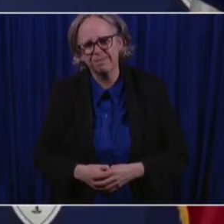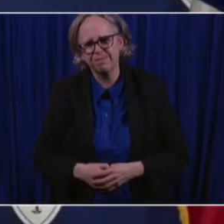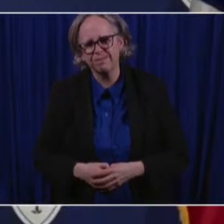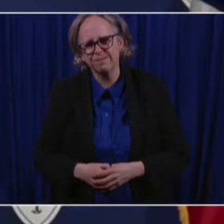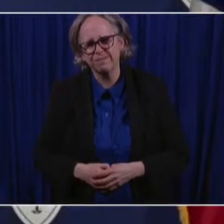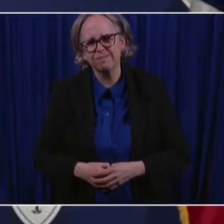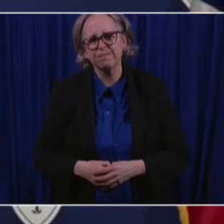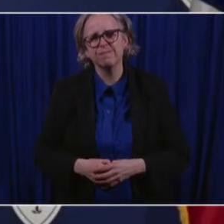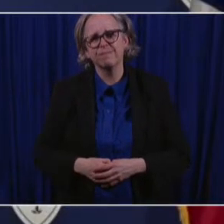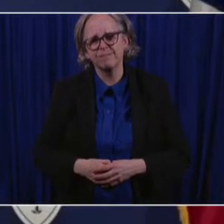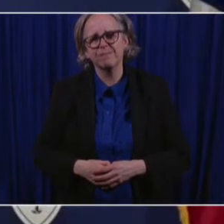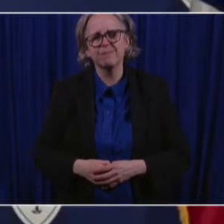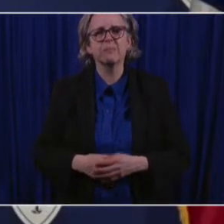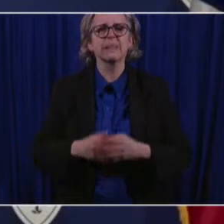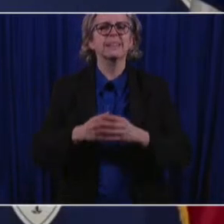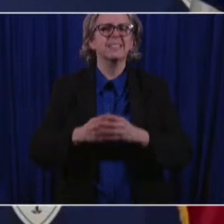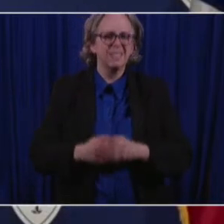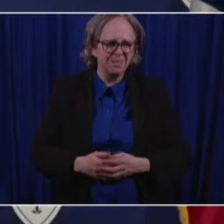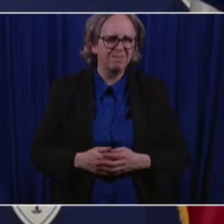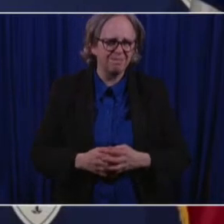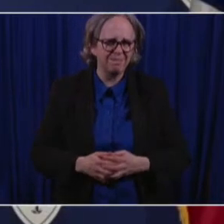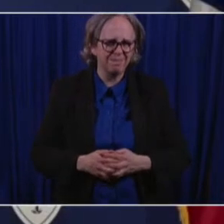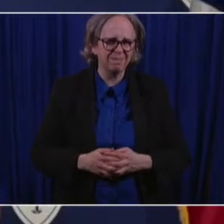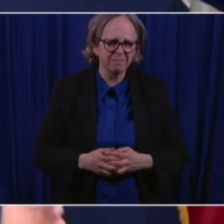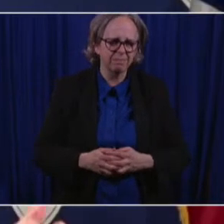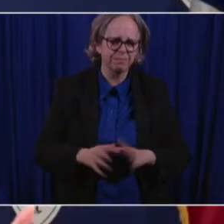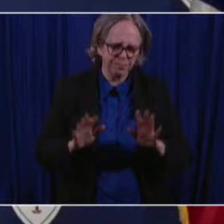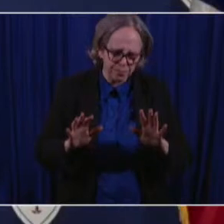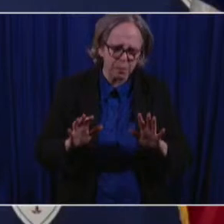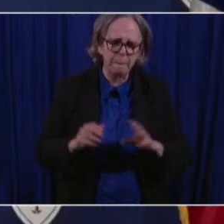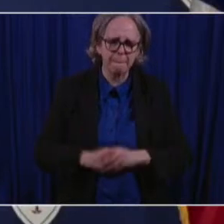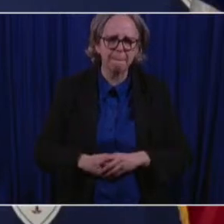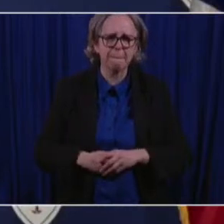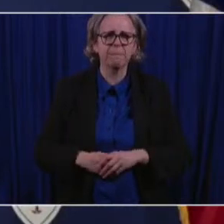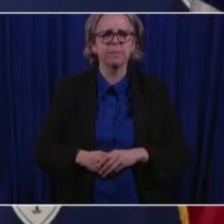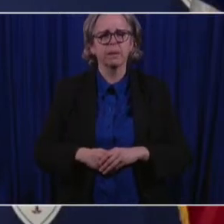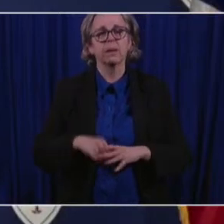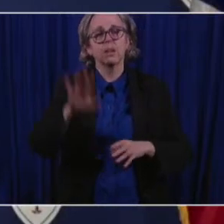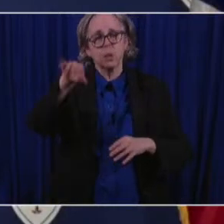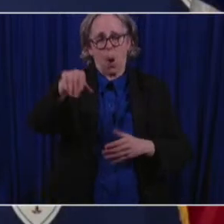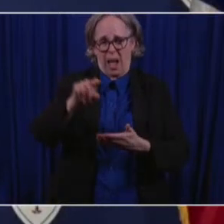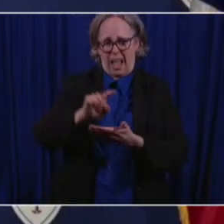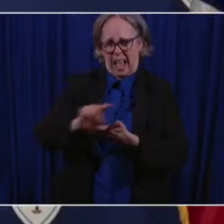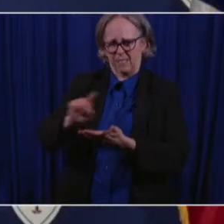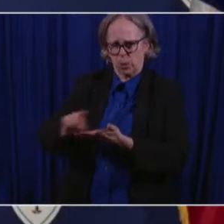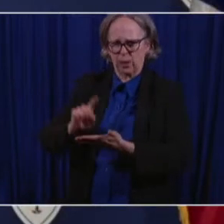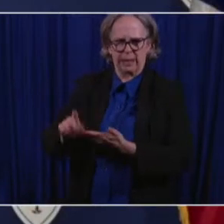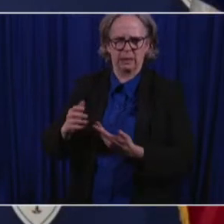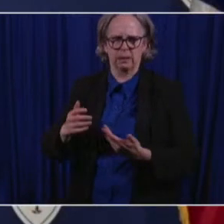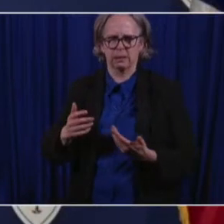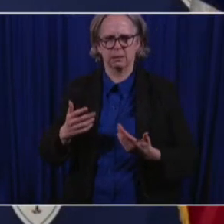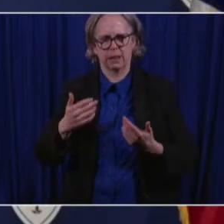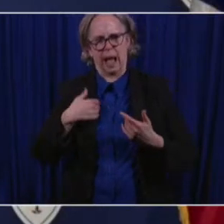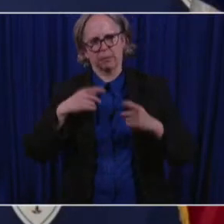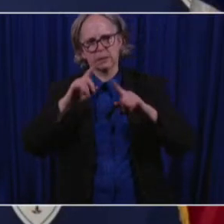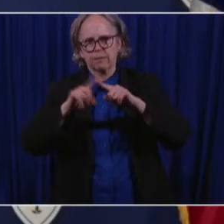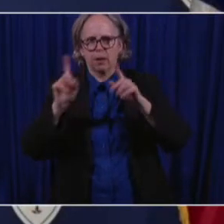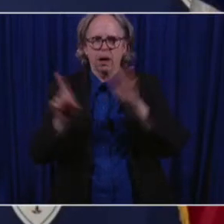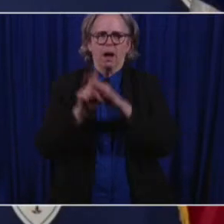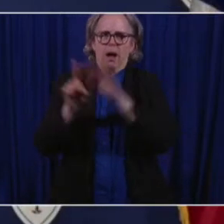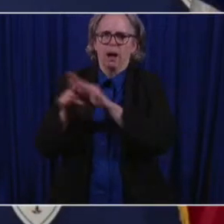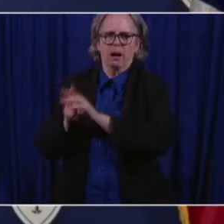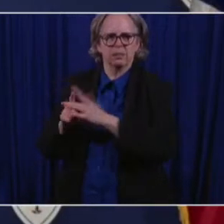made a significant decision. Every week's a different stage. And so one of the things that we are doing this week, when